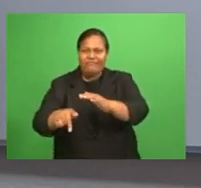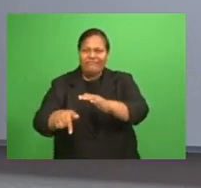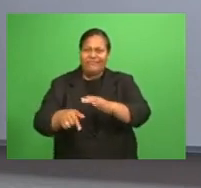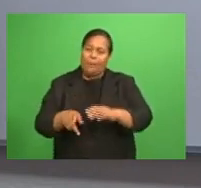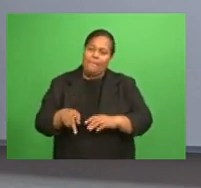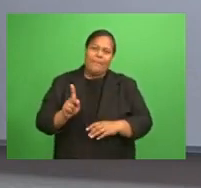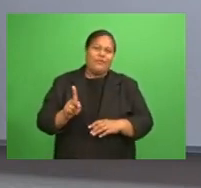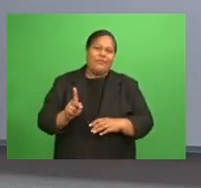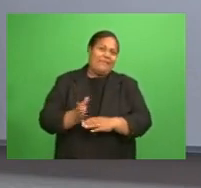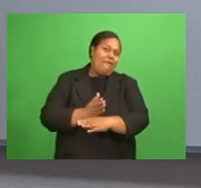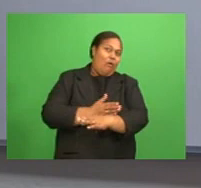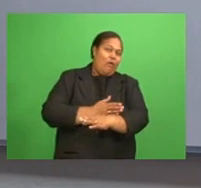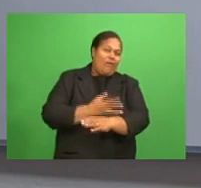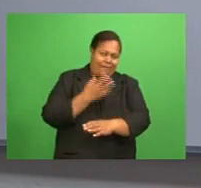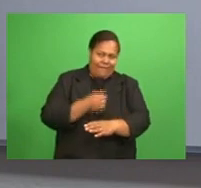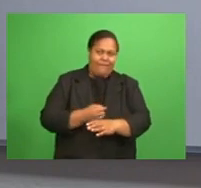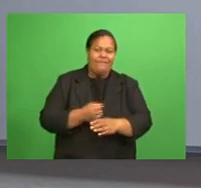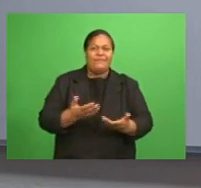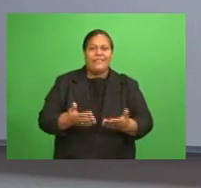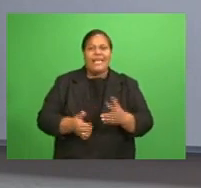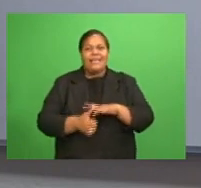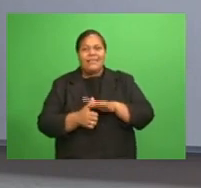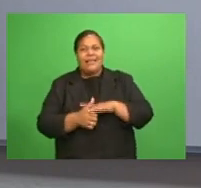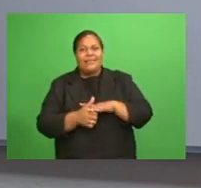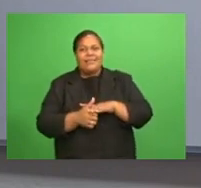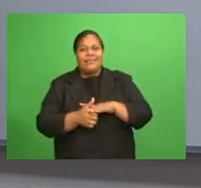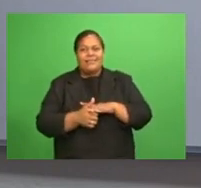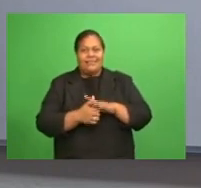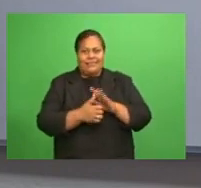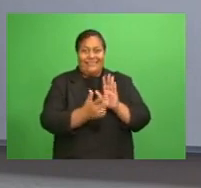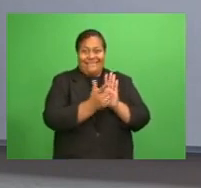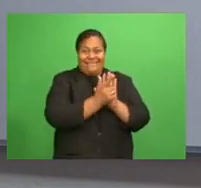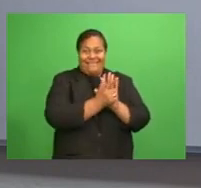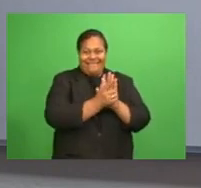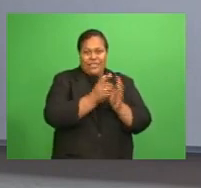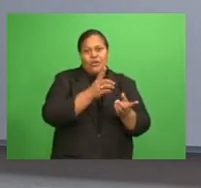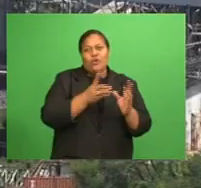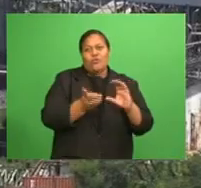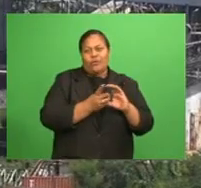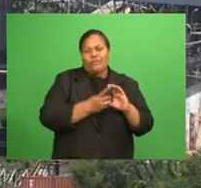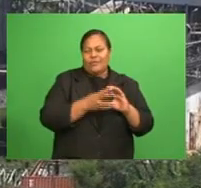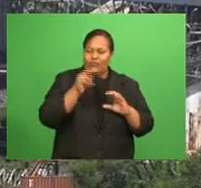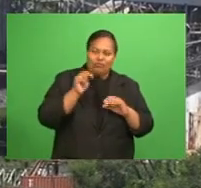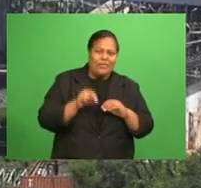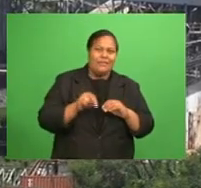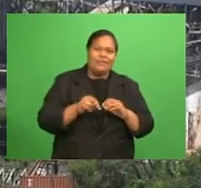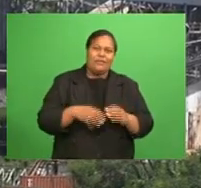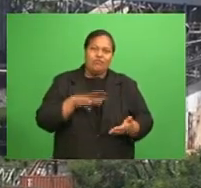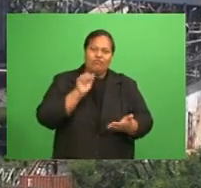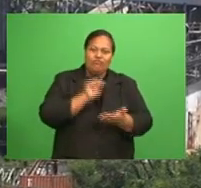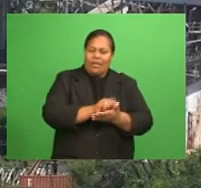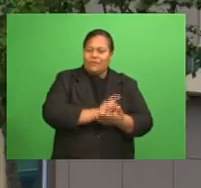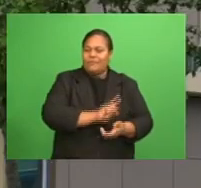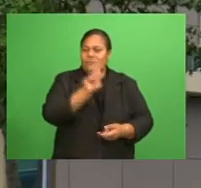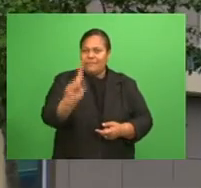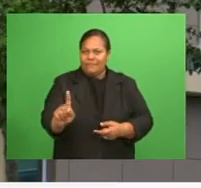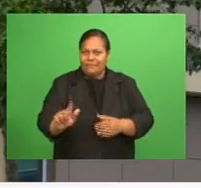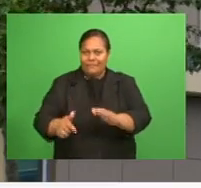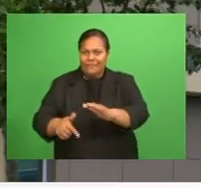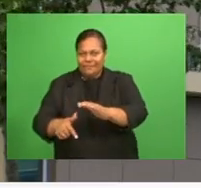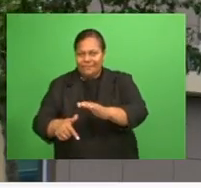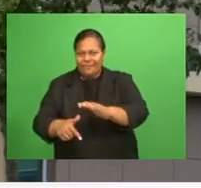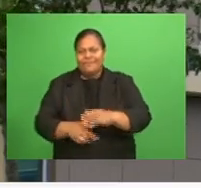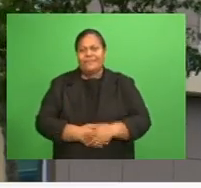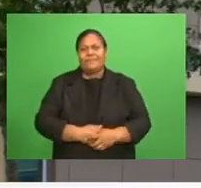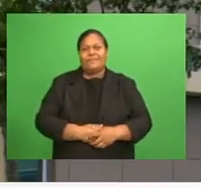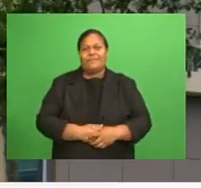matter. So they have to have the legal access, legal rights to the access.